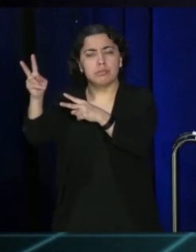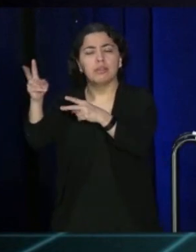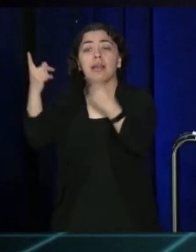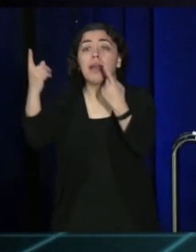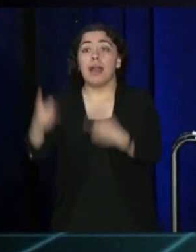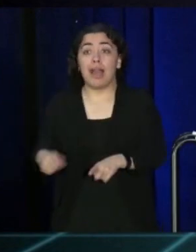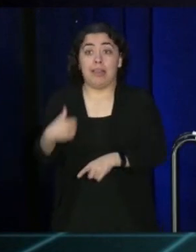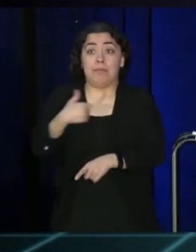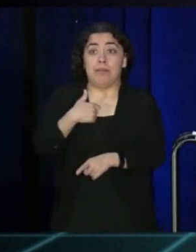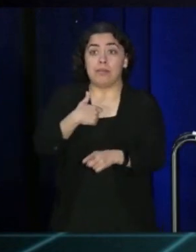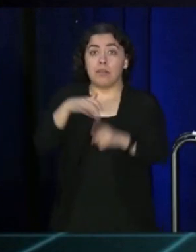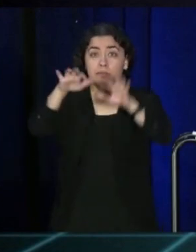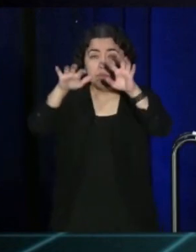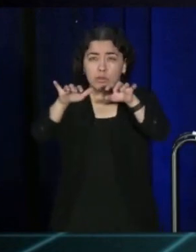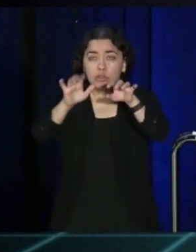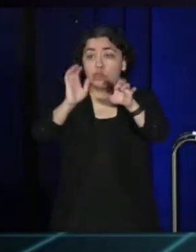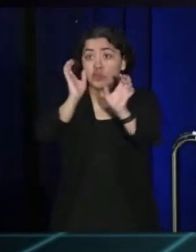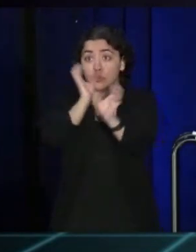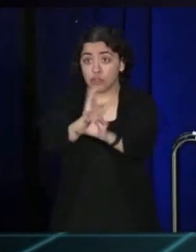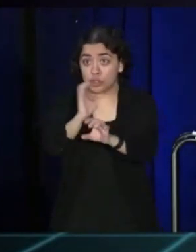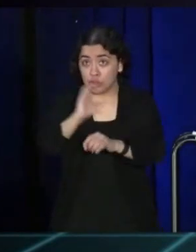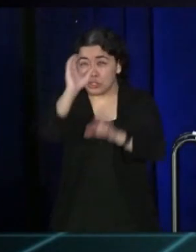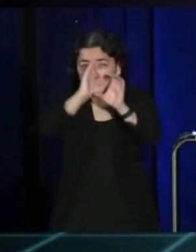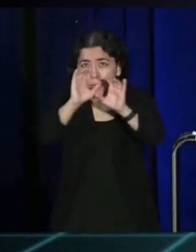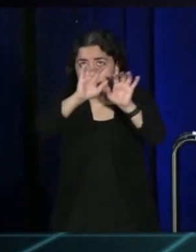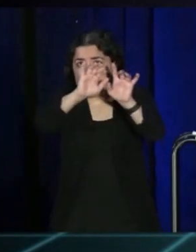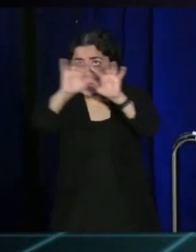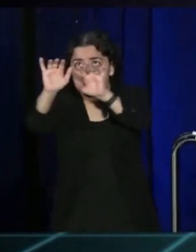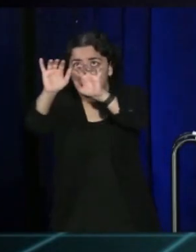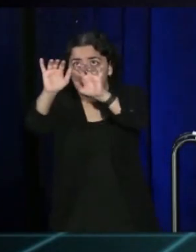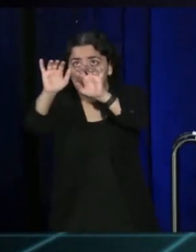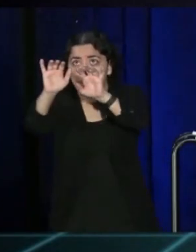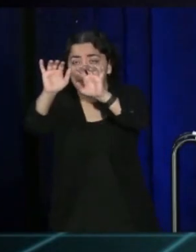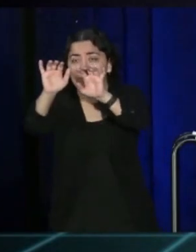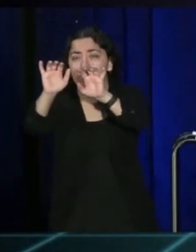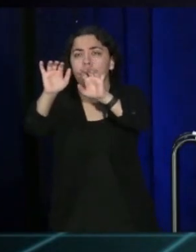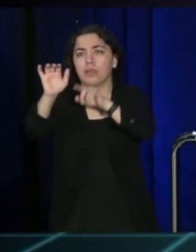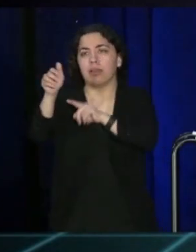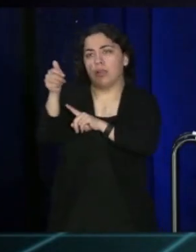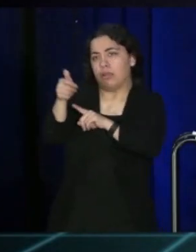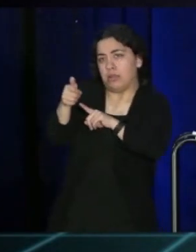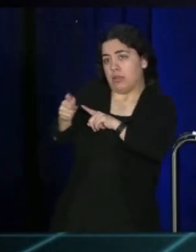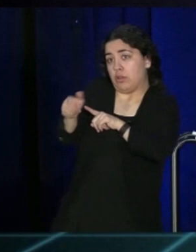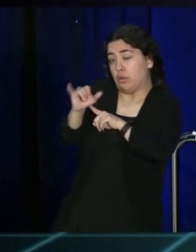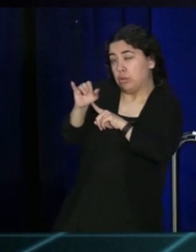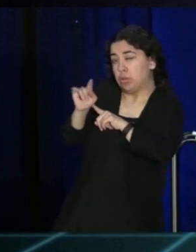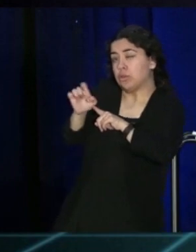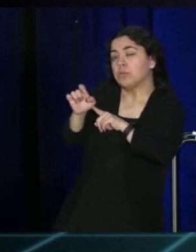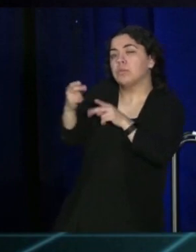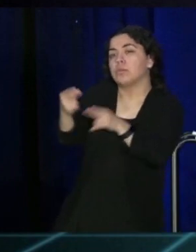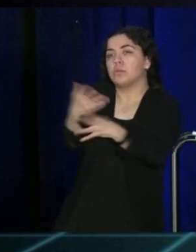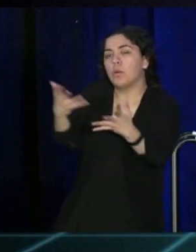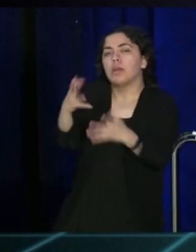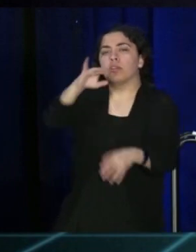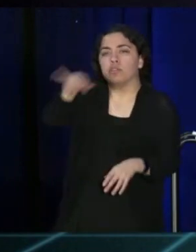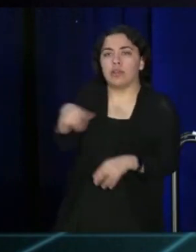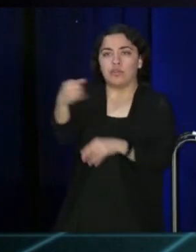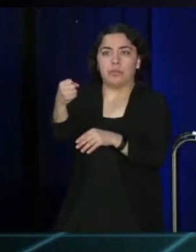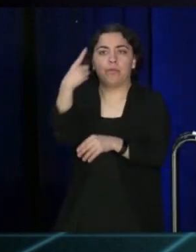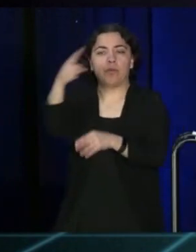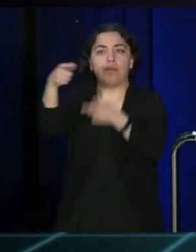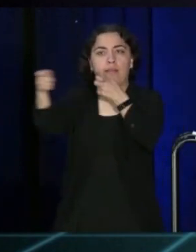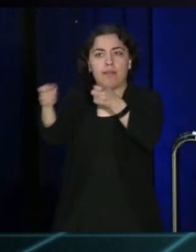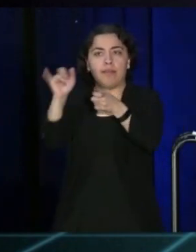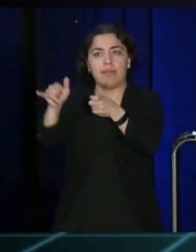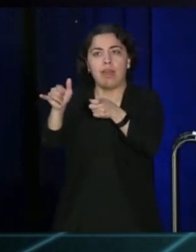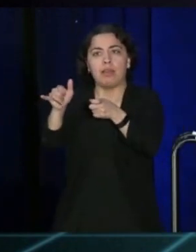this search in this input, they're using JavaScript to handle that submission and navigate me with their client-side